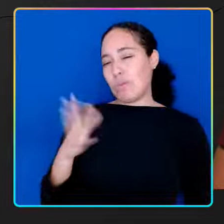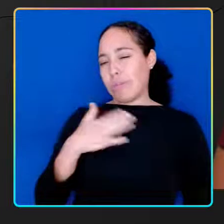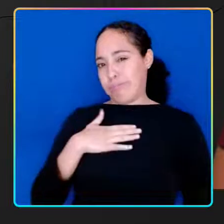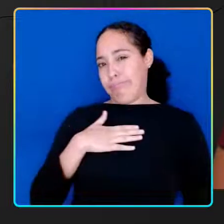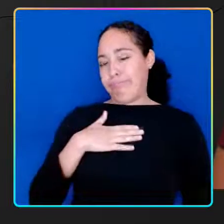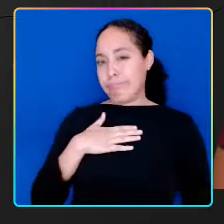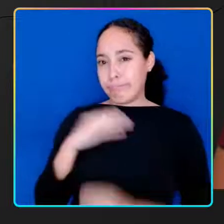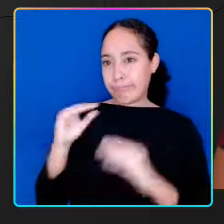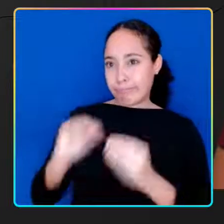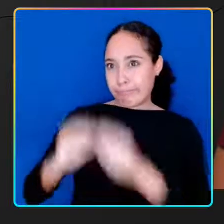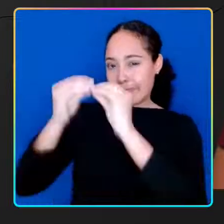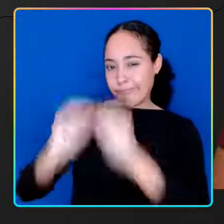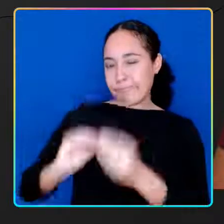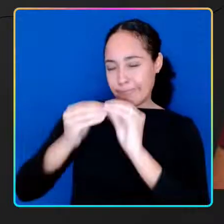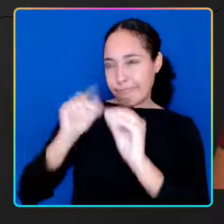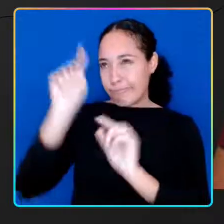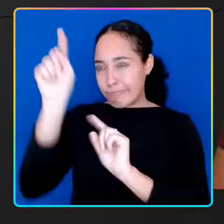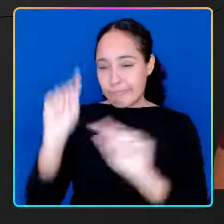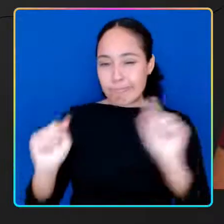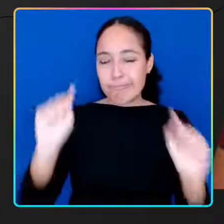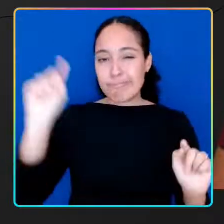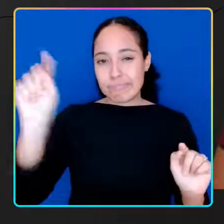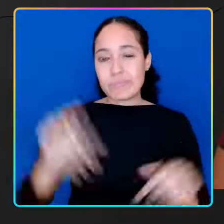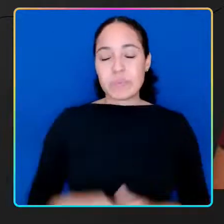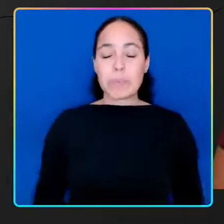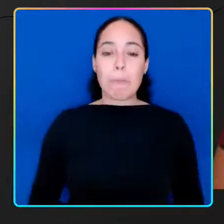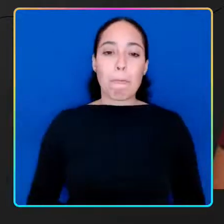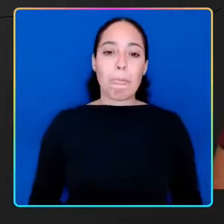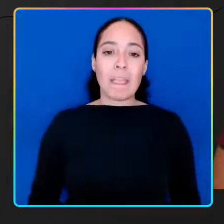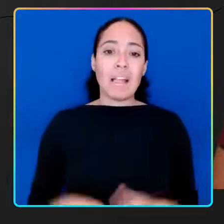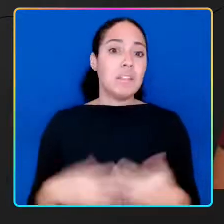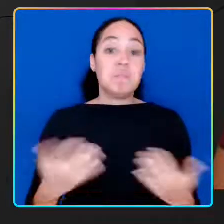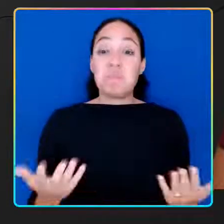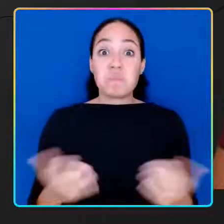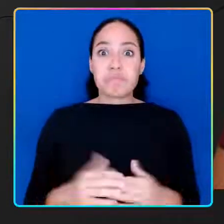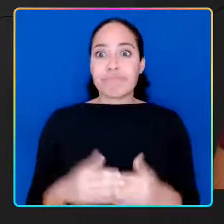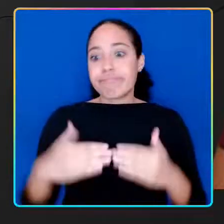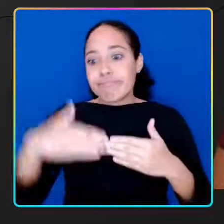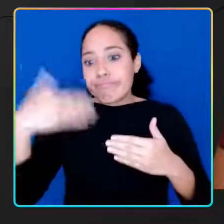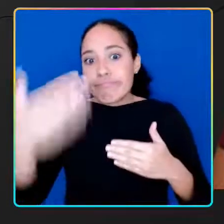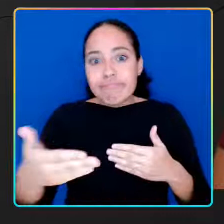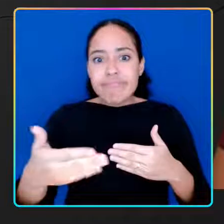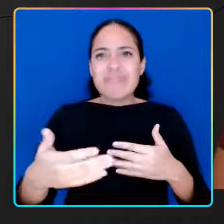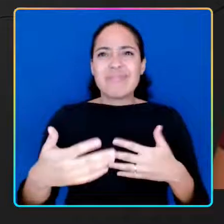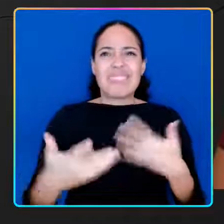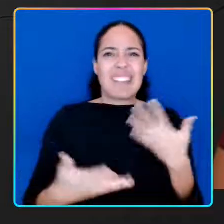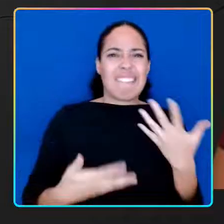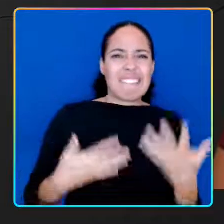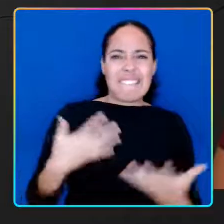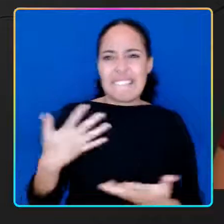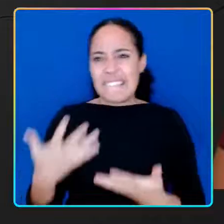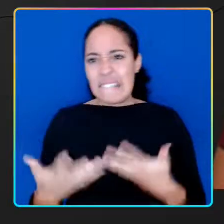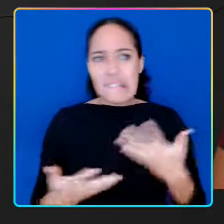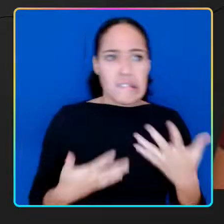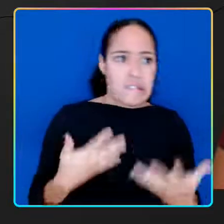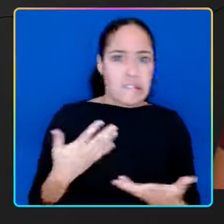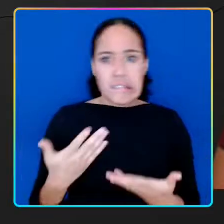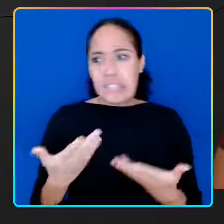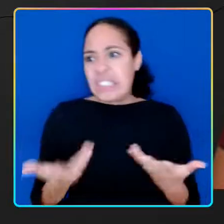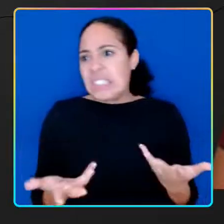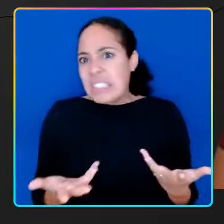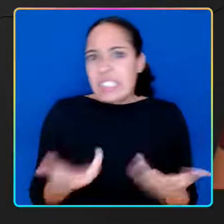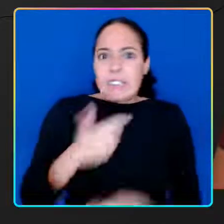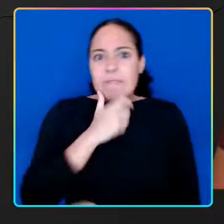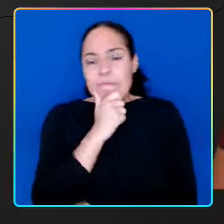analyze it for energy efficiency and improve it and stuff like that. So after that, I a ceiling with where I could go with